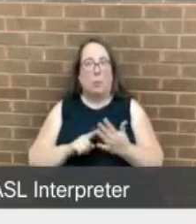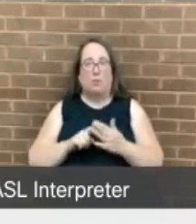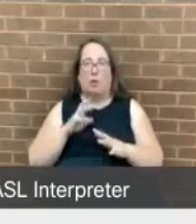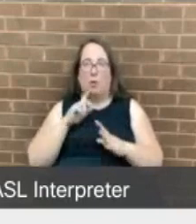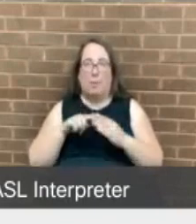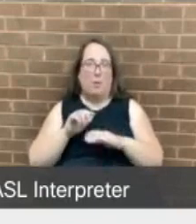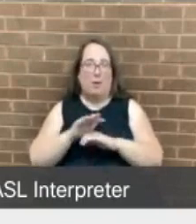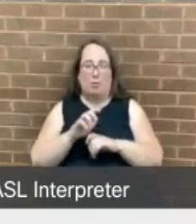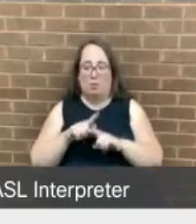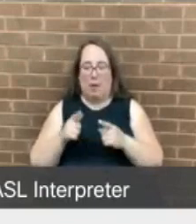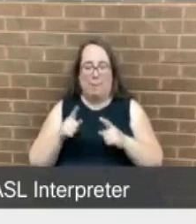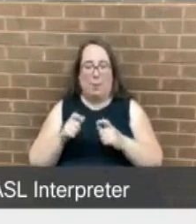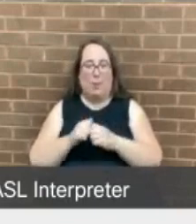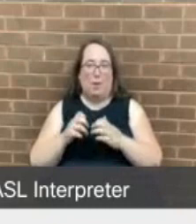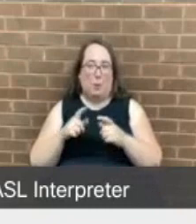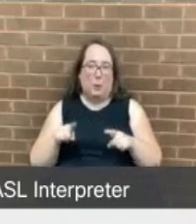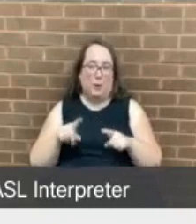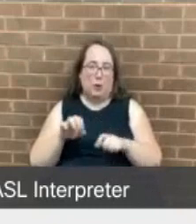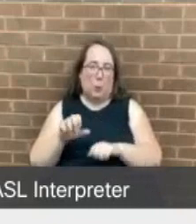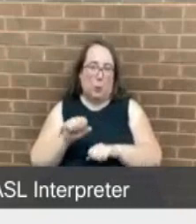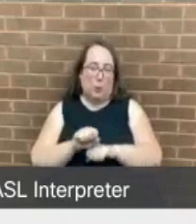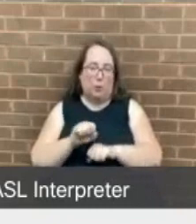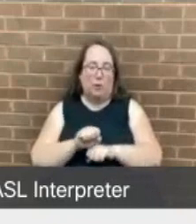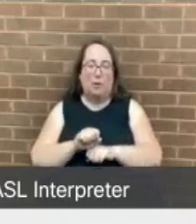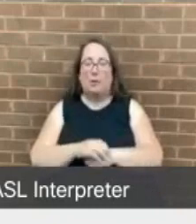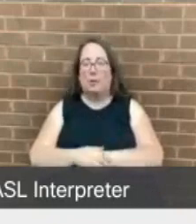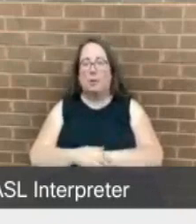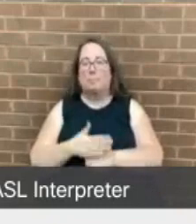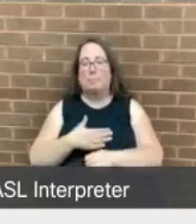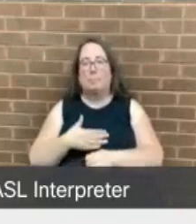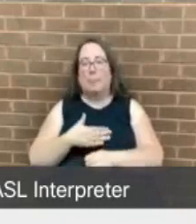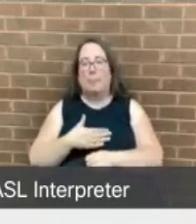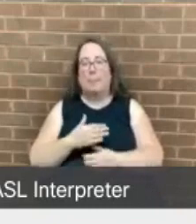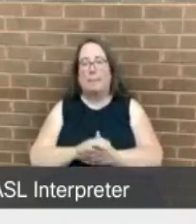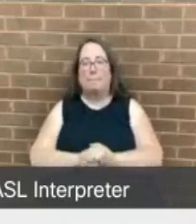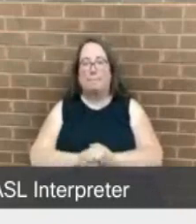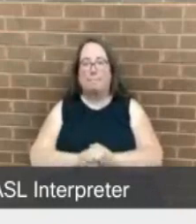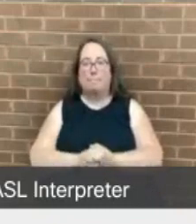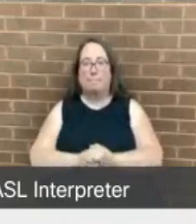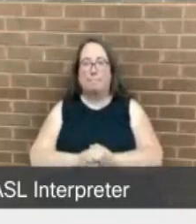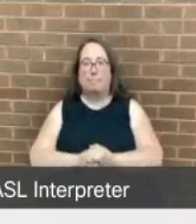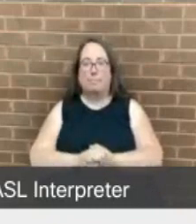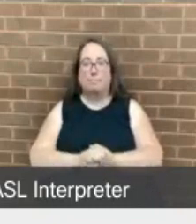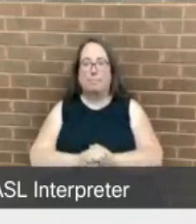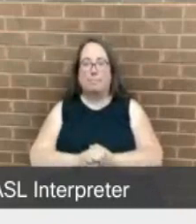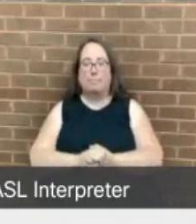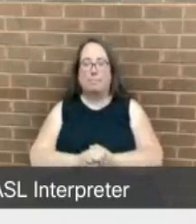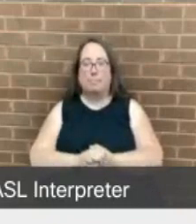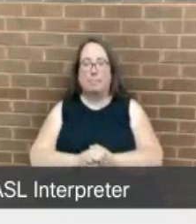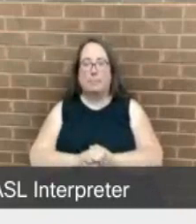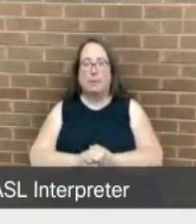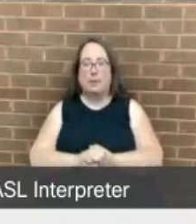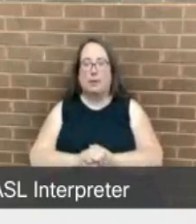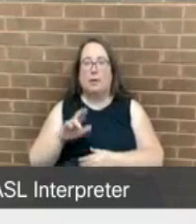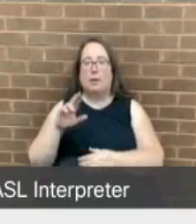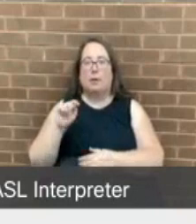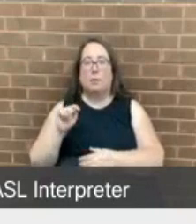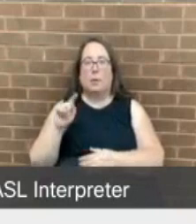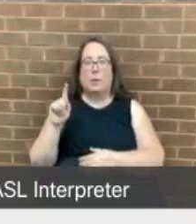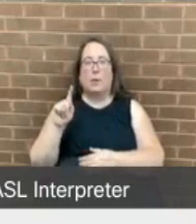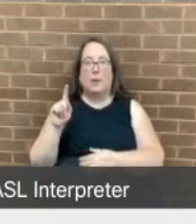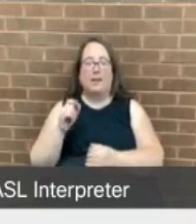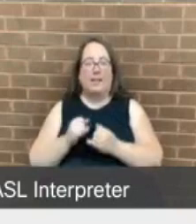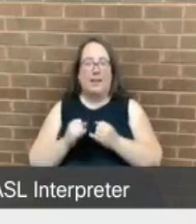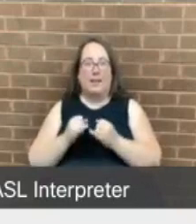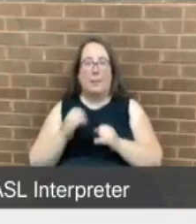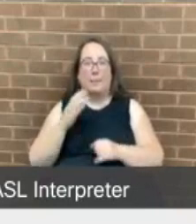happen but for you and your efforts, so I truly appreciate it, especially some of the Route 1. It's hard going at the end because